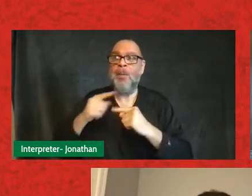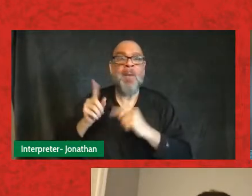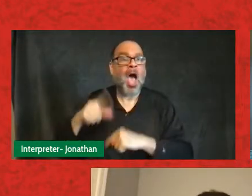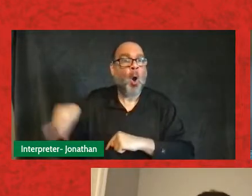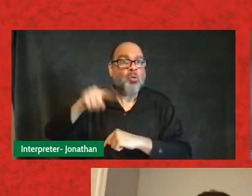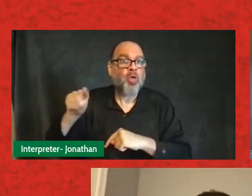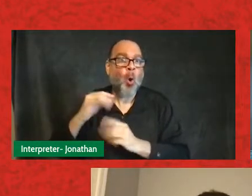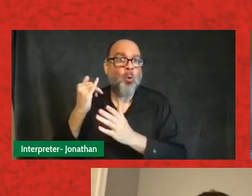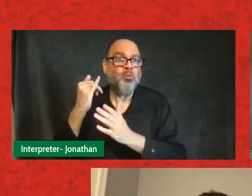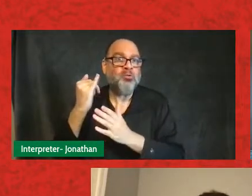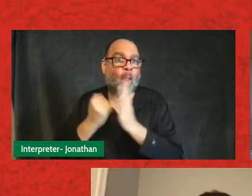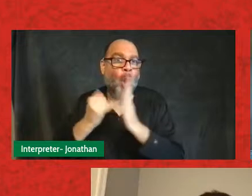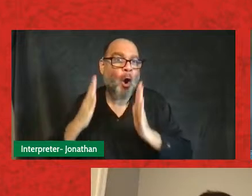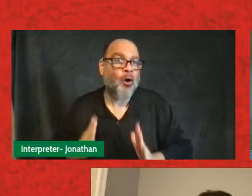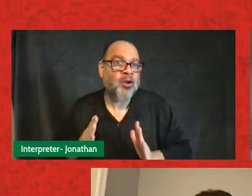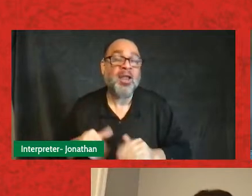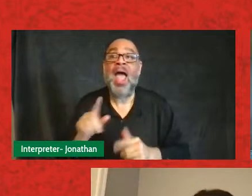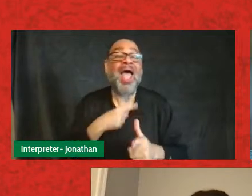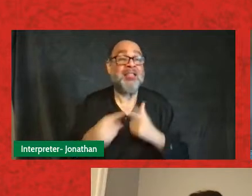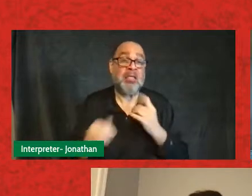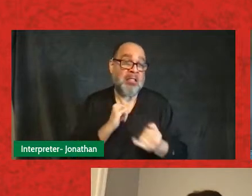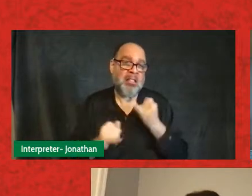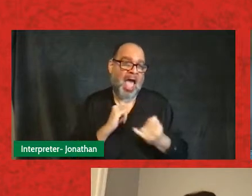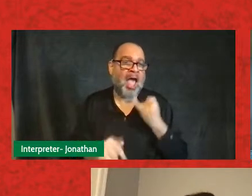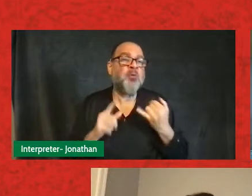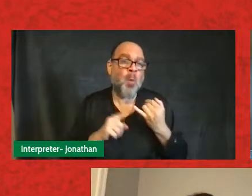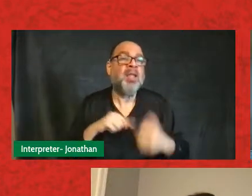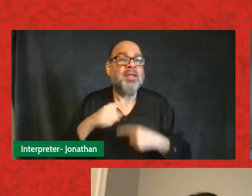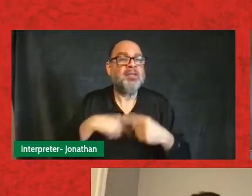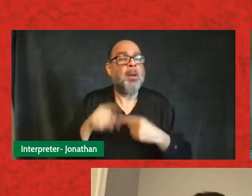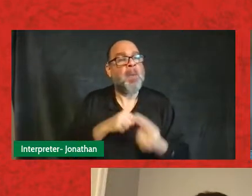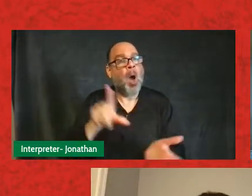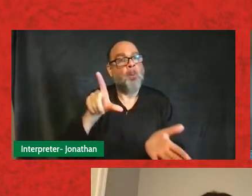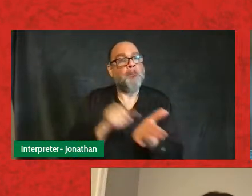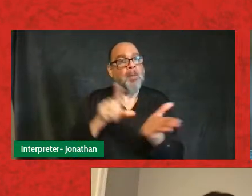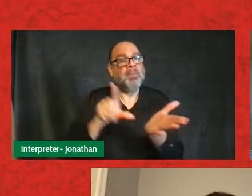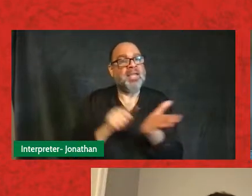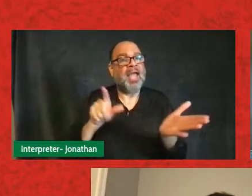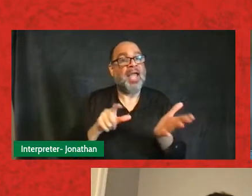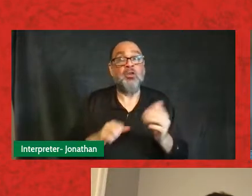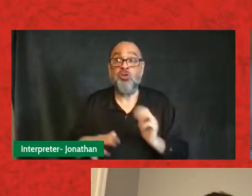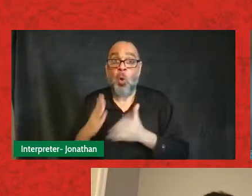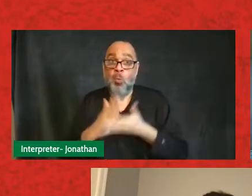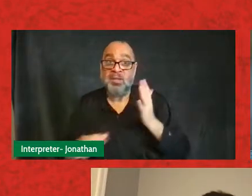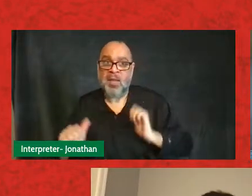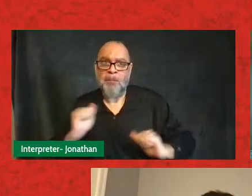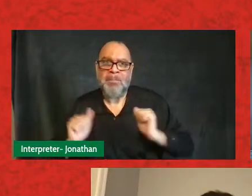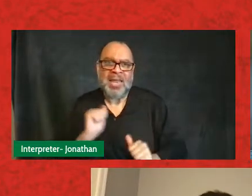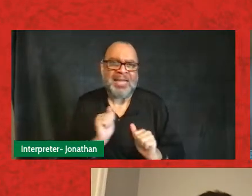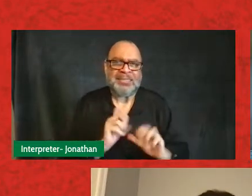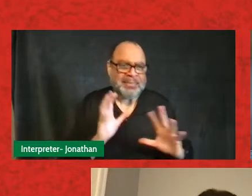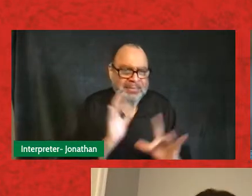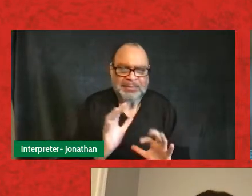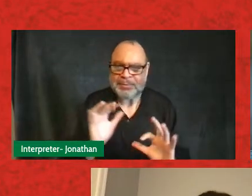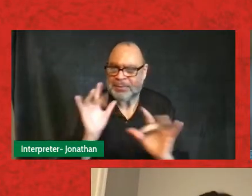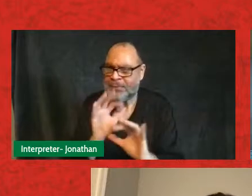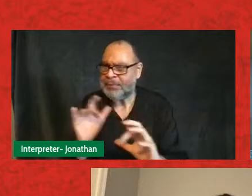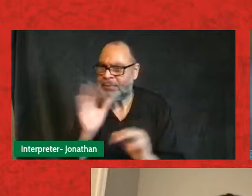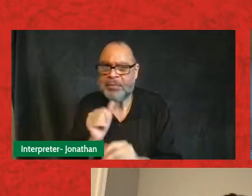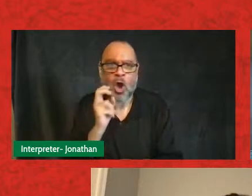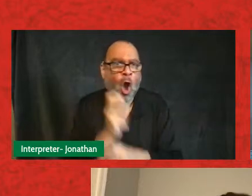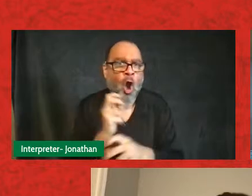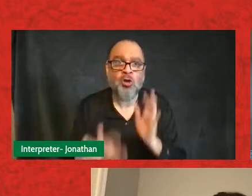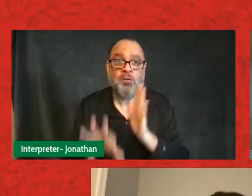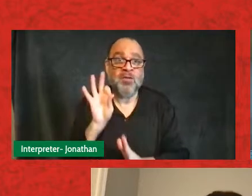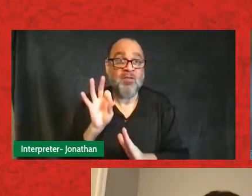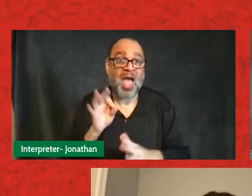last pillar is publication. So some of the plays that are really hard to find, many of them are,